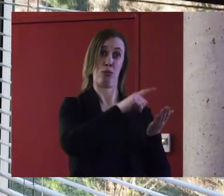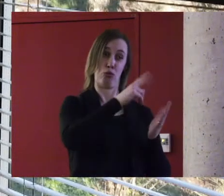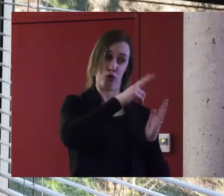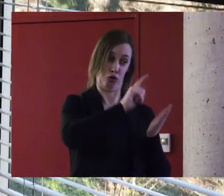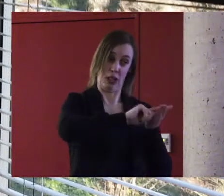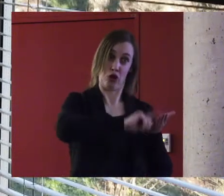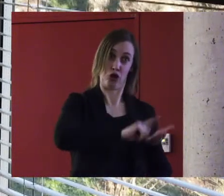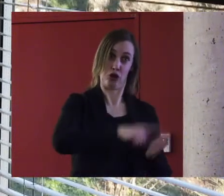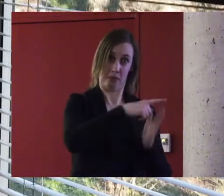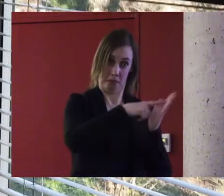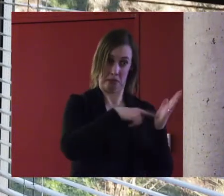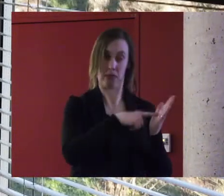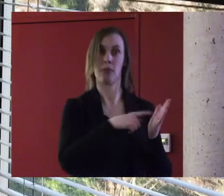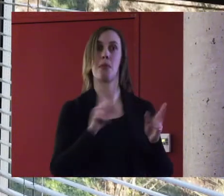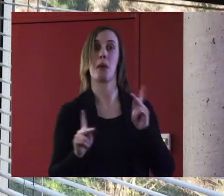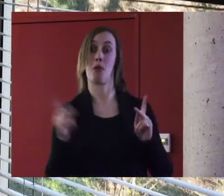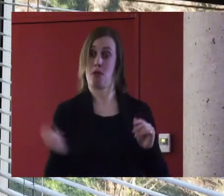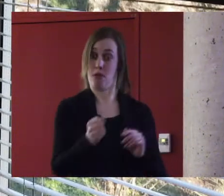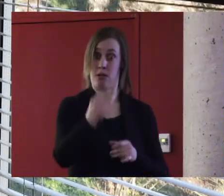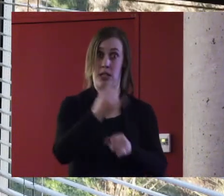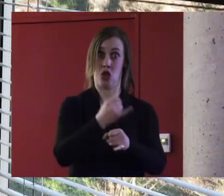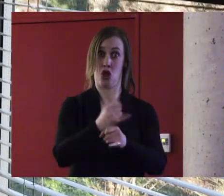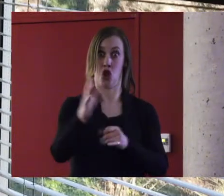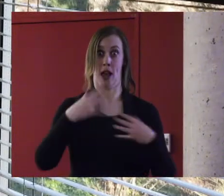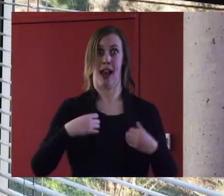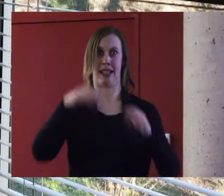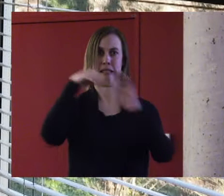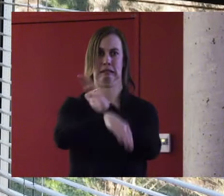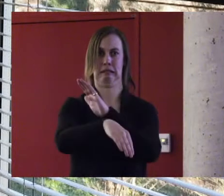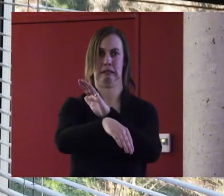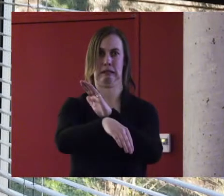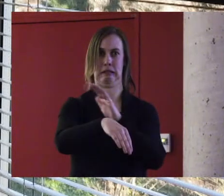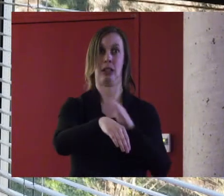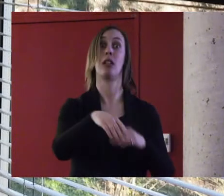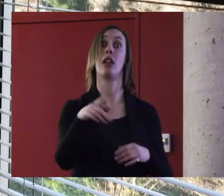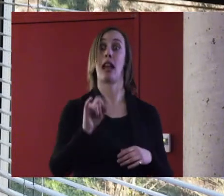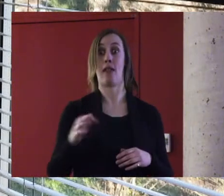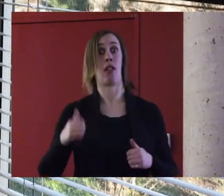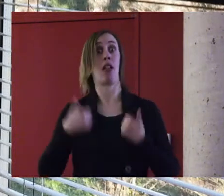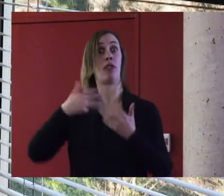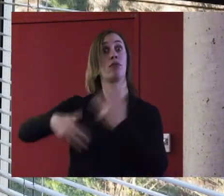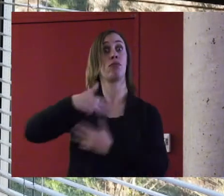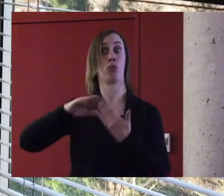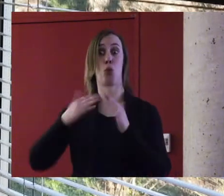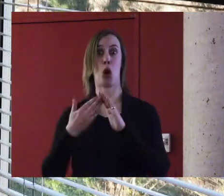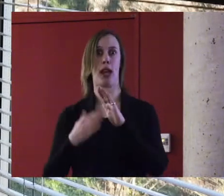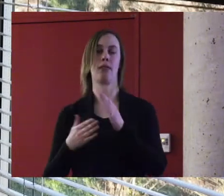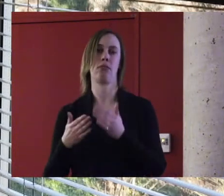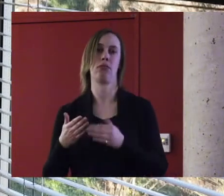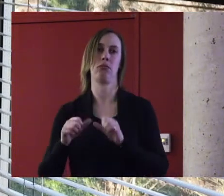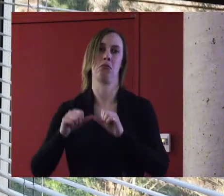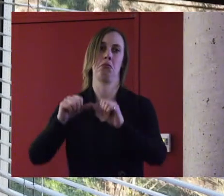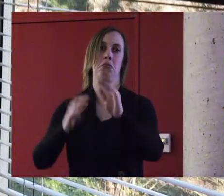enter institutions. Outcomes are always better in the community. And there are precedents. In Vancouver, we